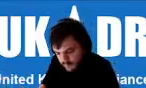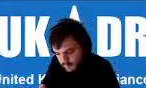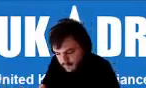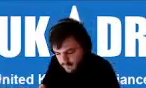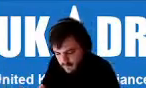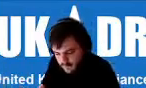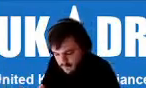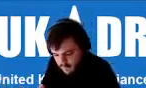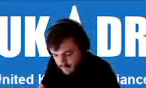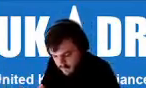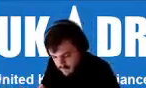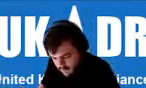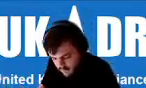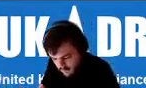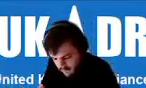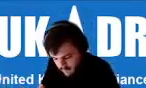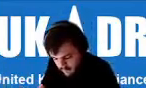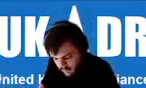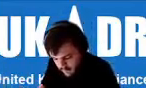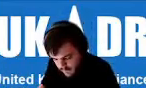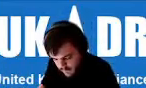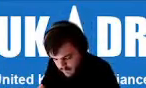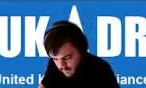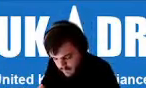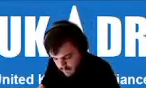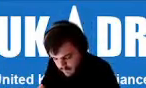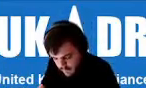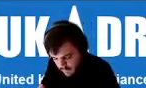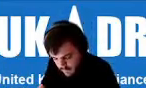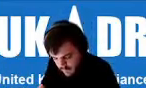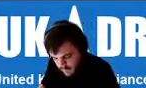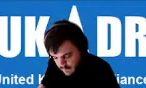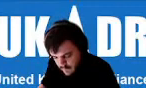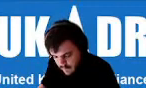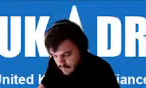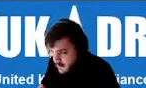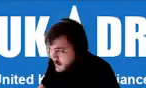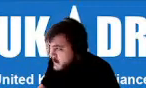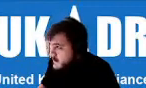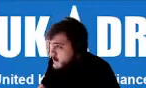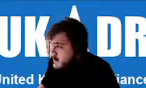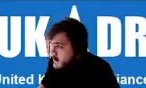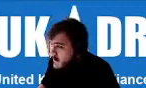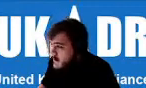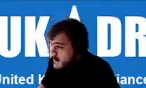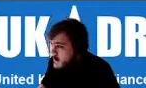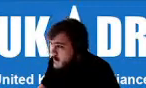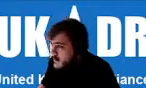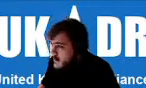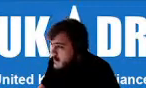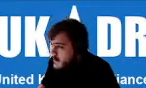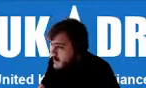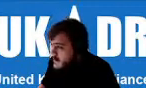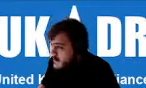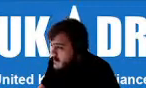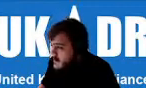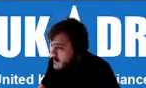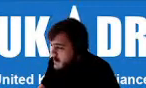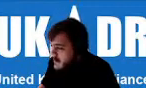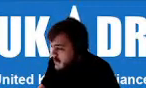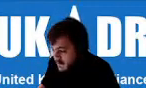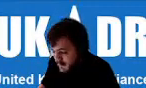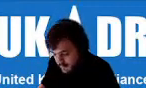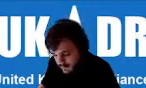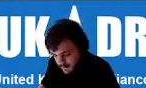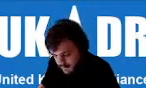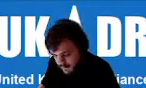minority. It's worldwide reckoned to be between 16 and 17% of the population, but a recent study for the